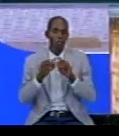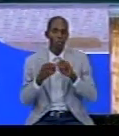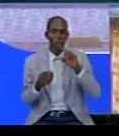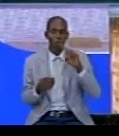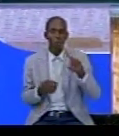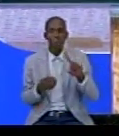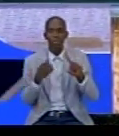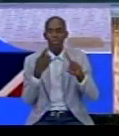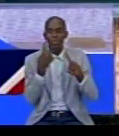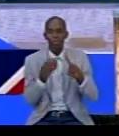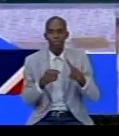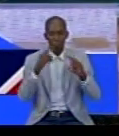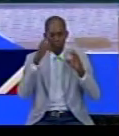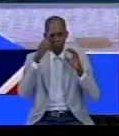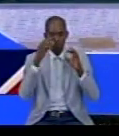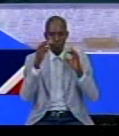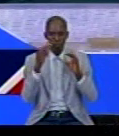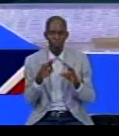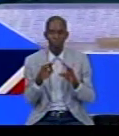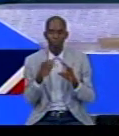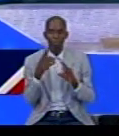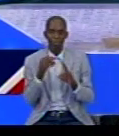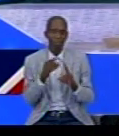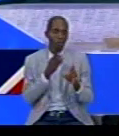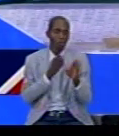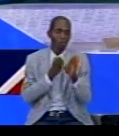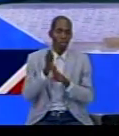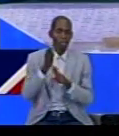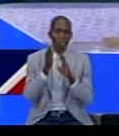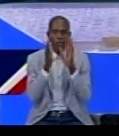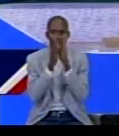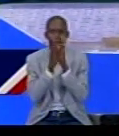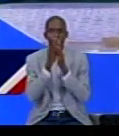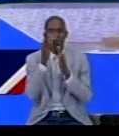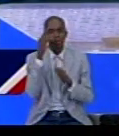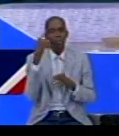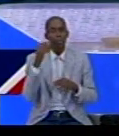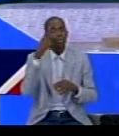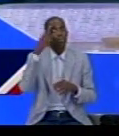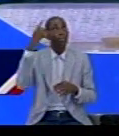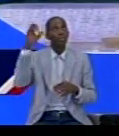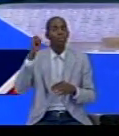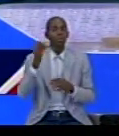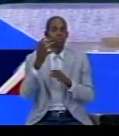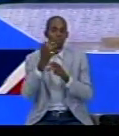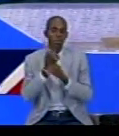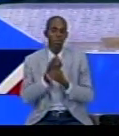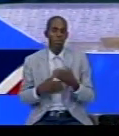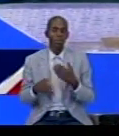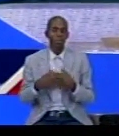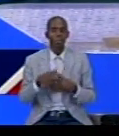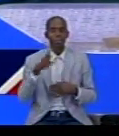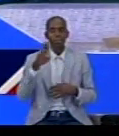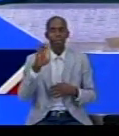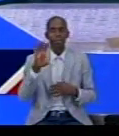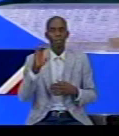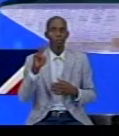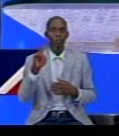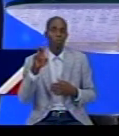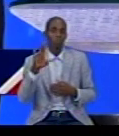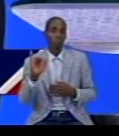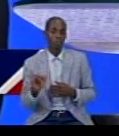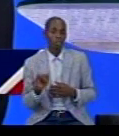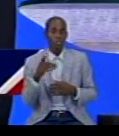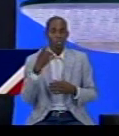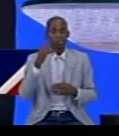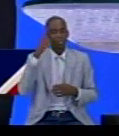at decisive prayer for the dream's recovery. The dream that was lost,